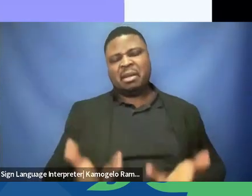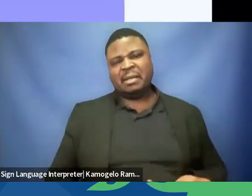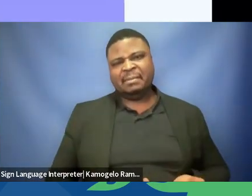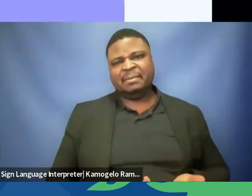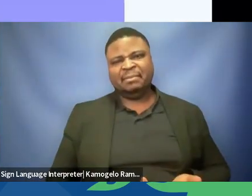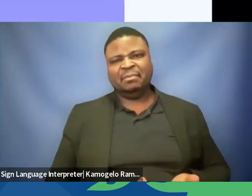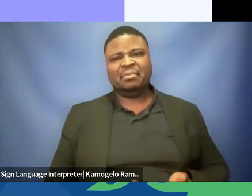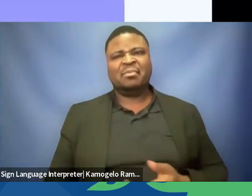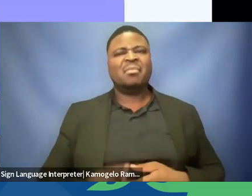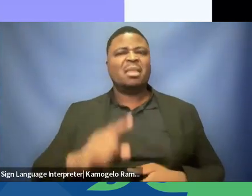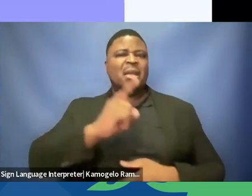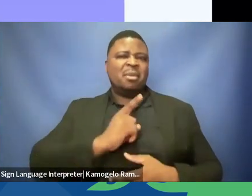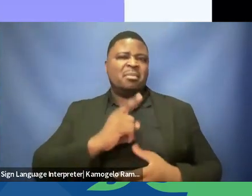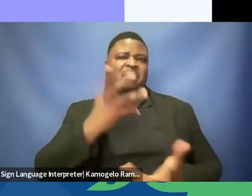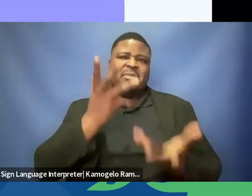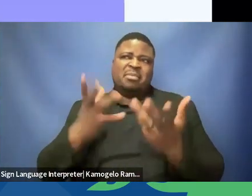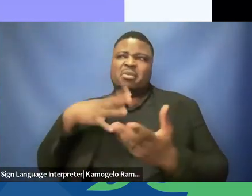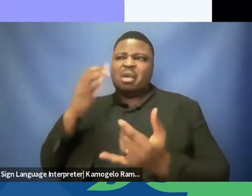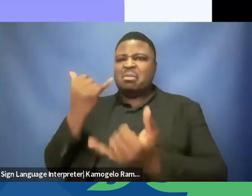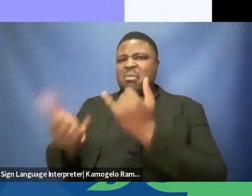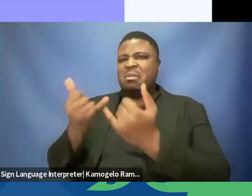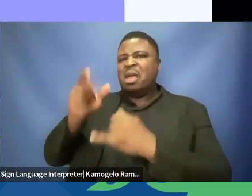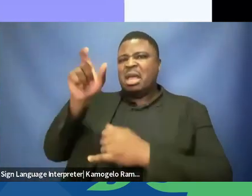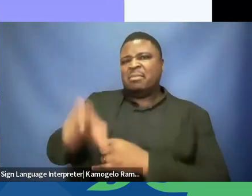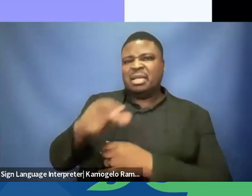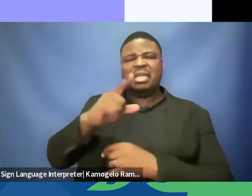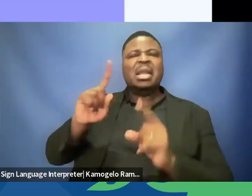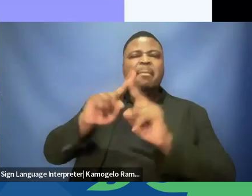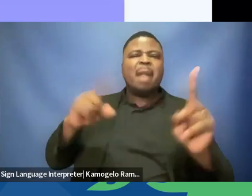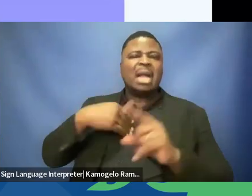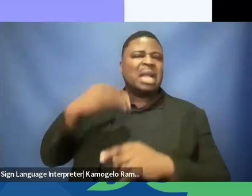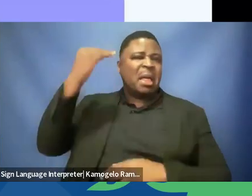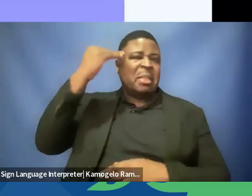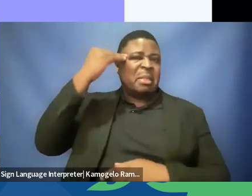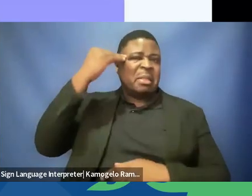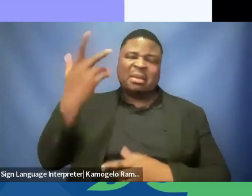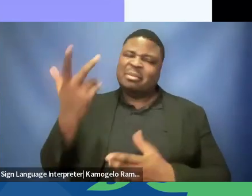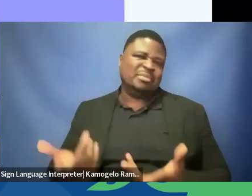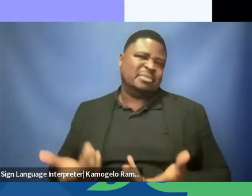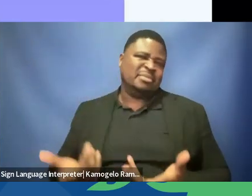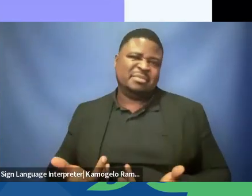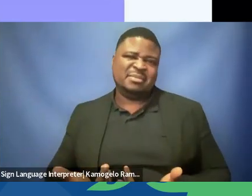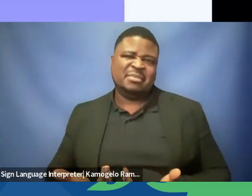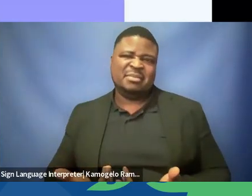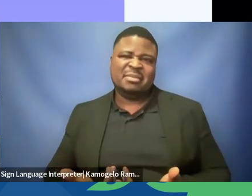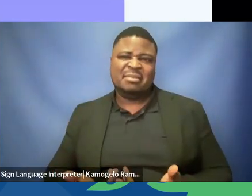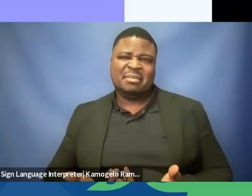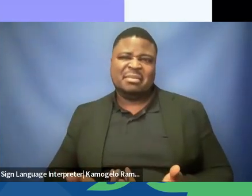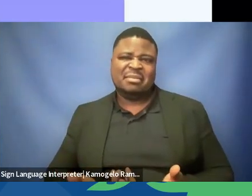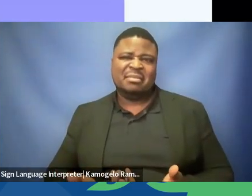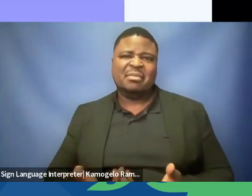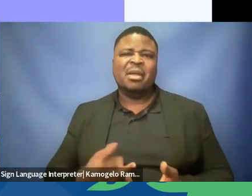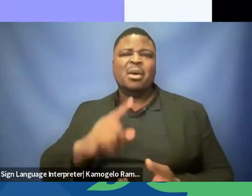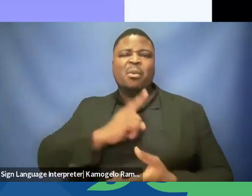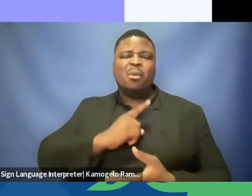have sex with someone who was maybe more mature, because the people that are unreachable to them, they're able to approach them and have sex with